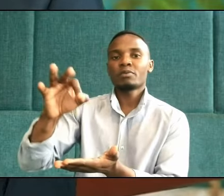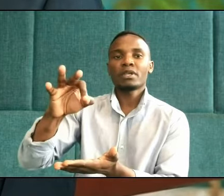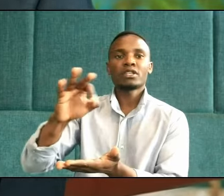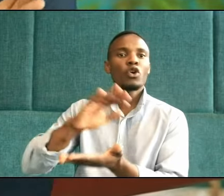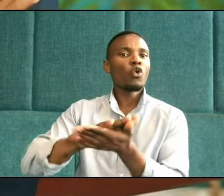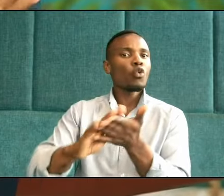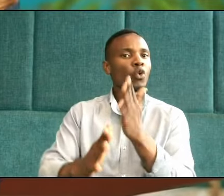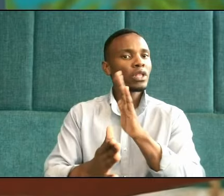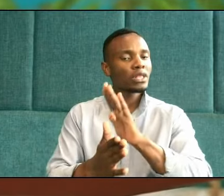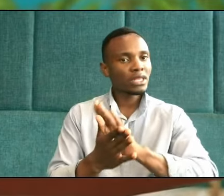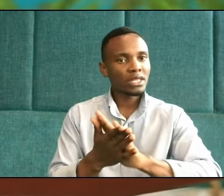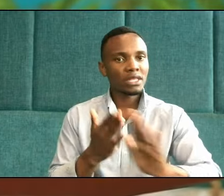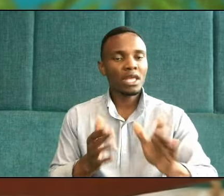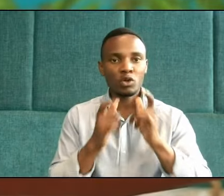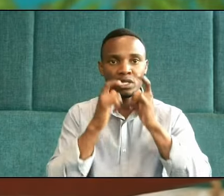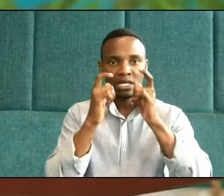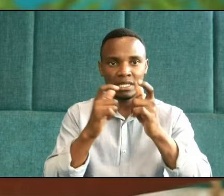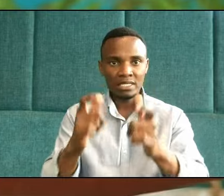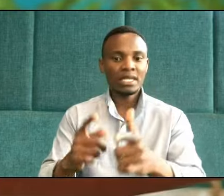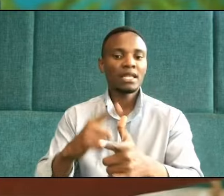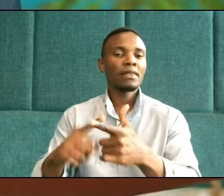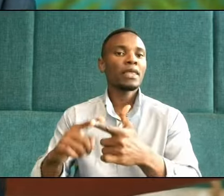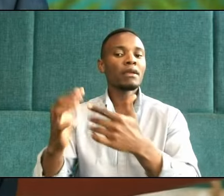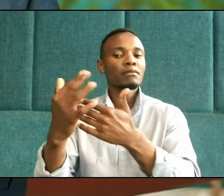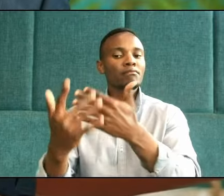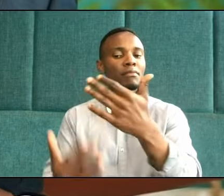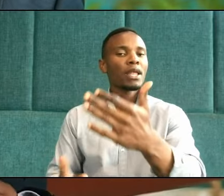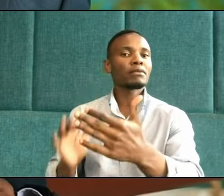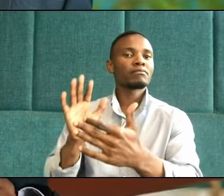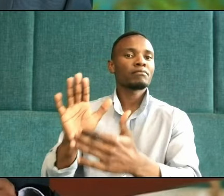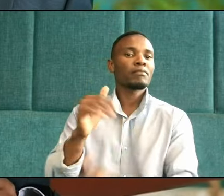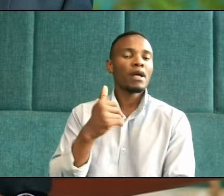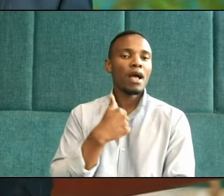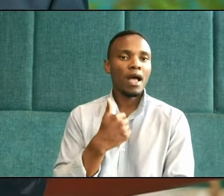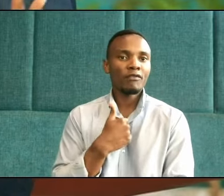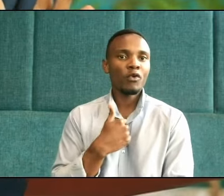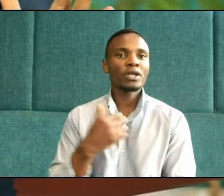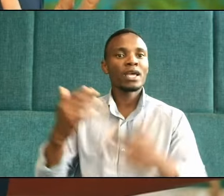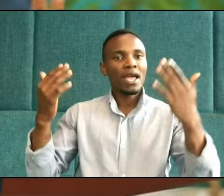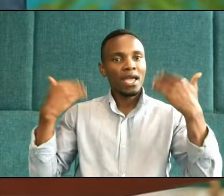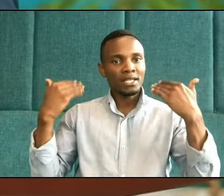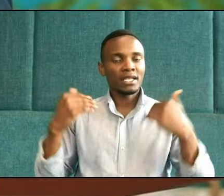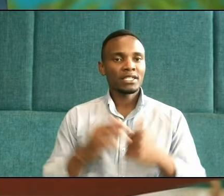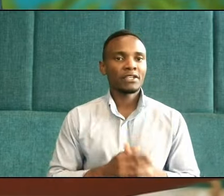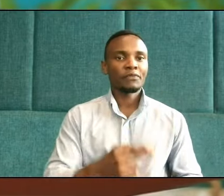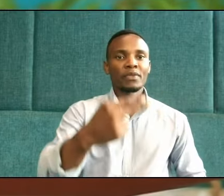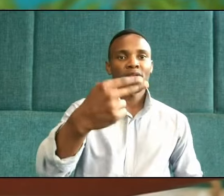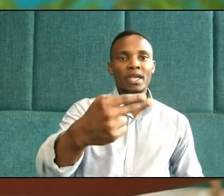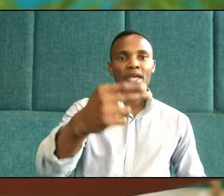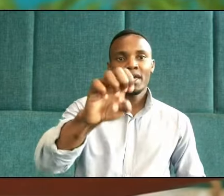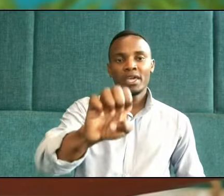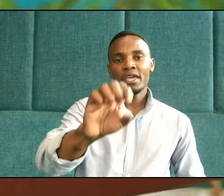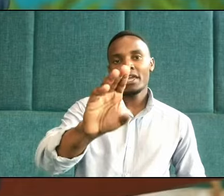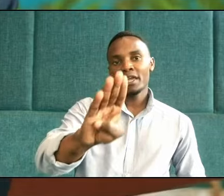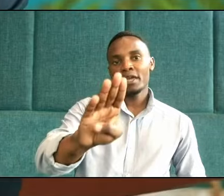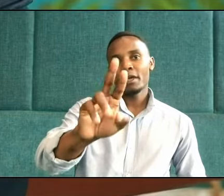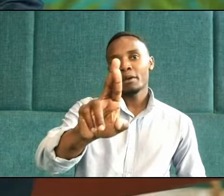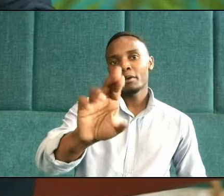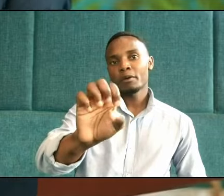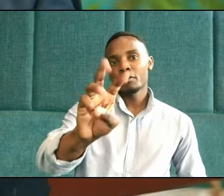blemish, making his blood to have eternity in it. Hebrews 9:14 says that